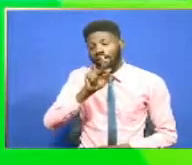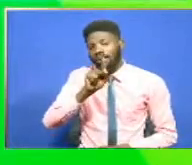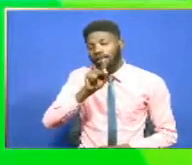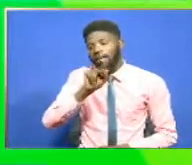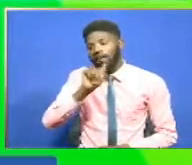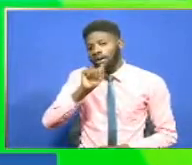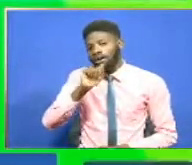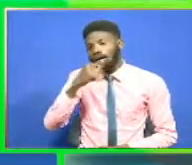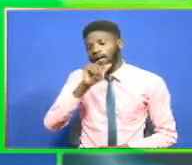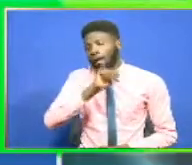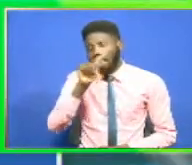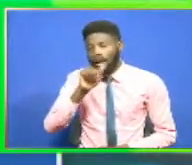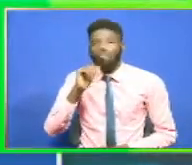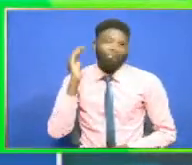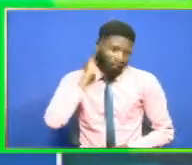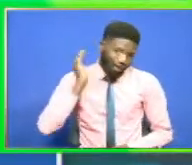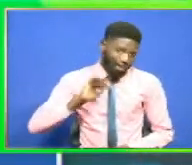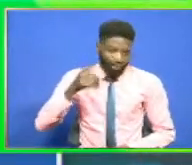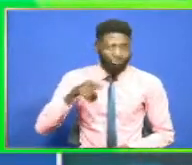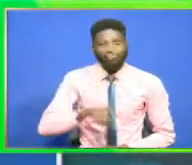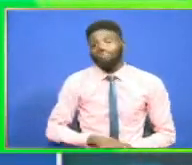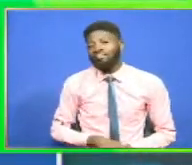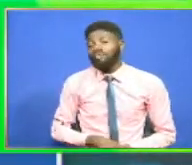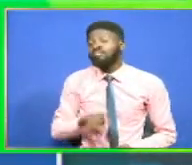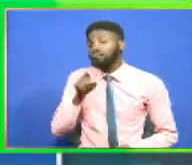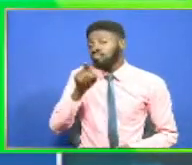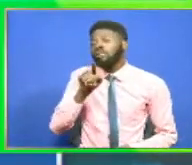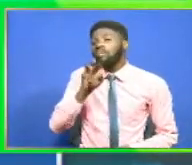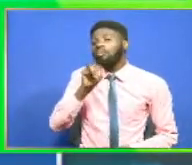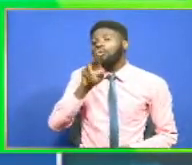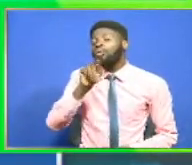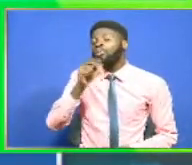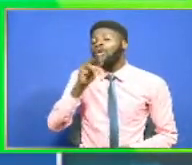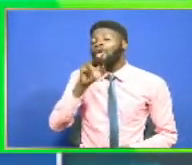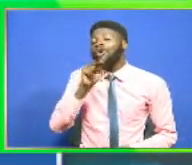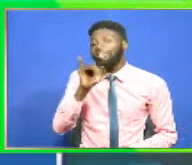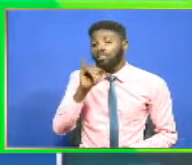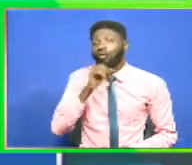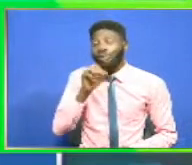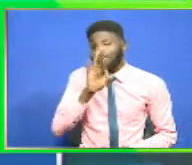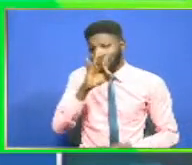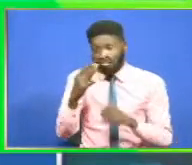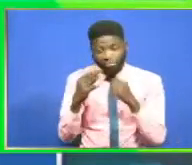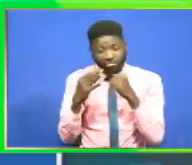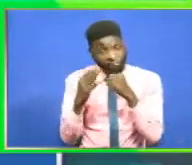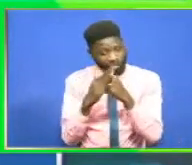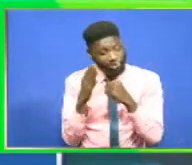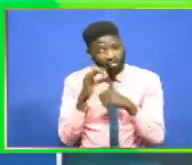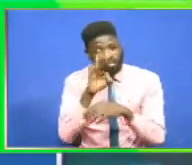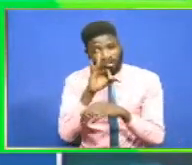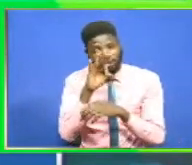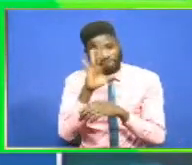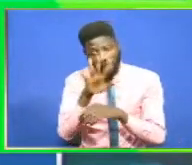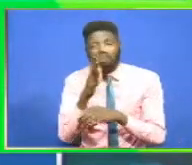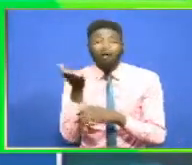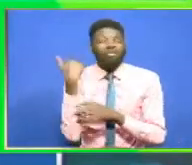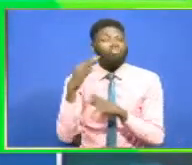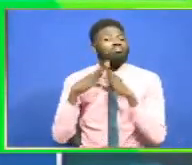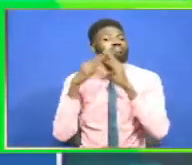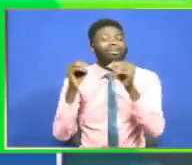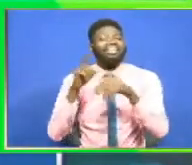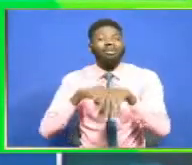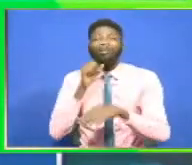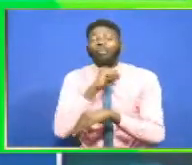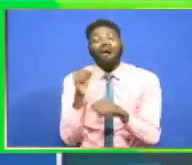this Easter season. 35-year-old Milkah Muthoni reportedly left home in search of a job at the age of